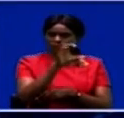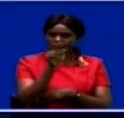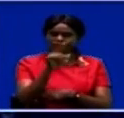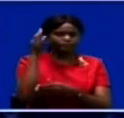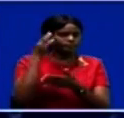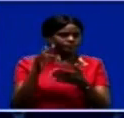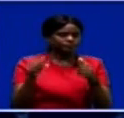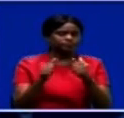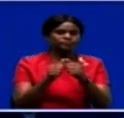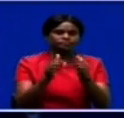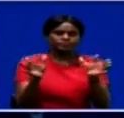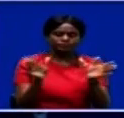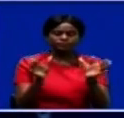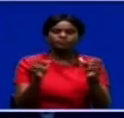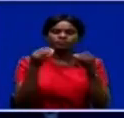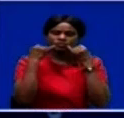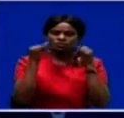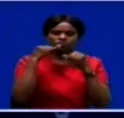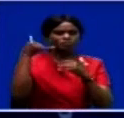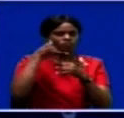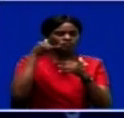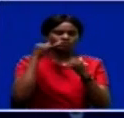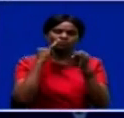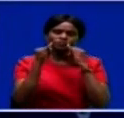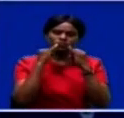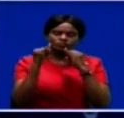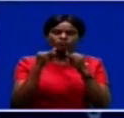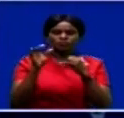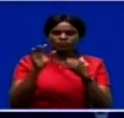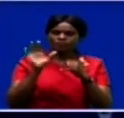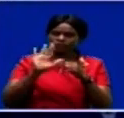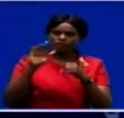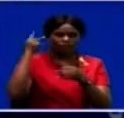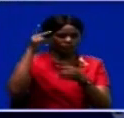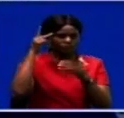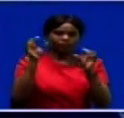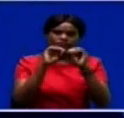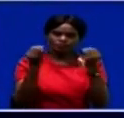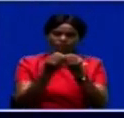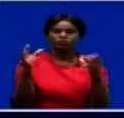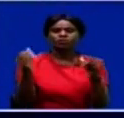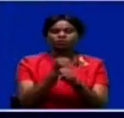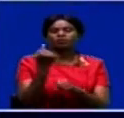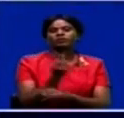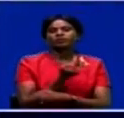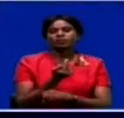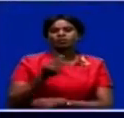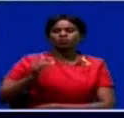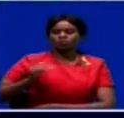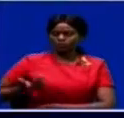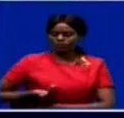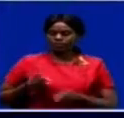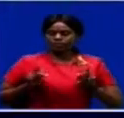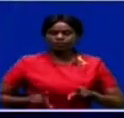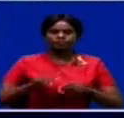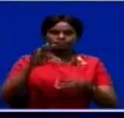Gerald Mulao, told ZNBC News in a telephone interview that the party will win because it is the only one with a female